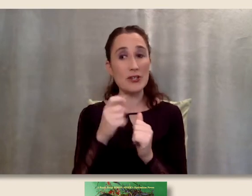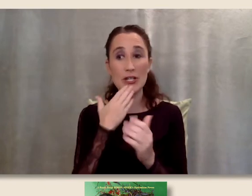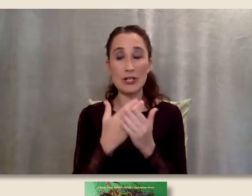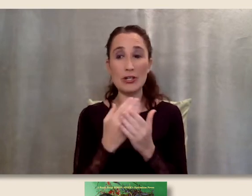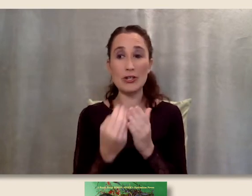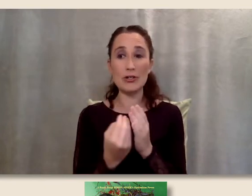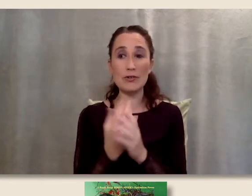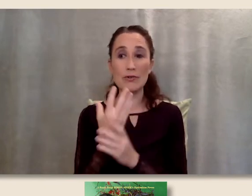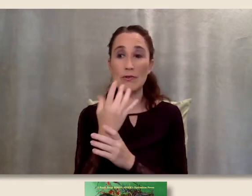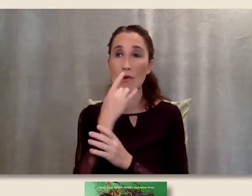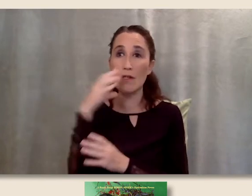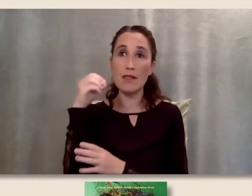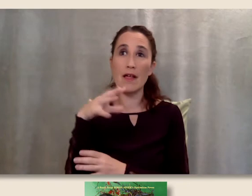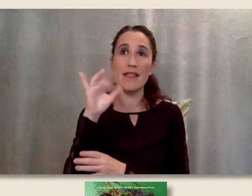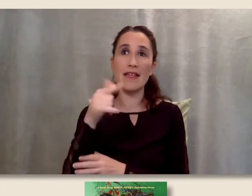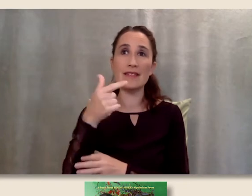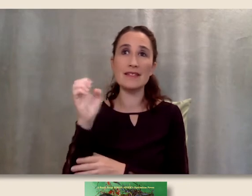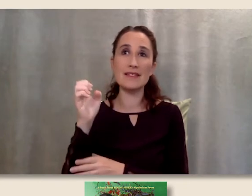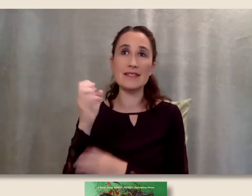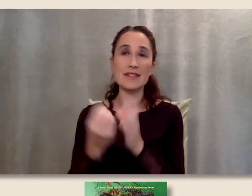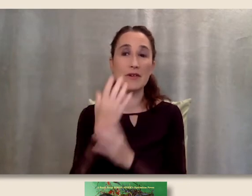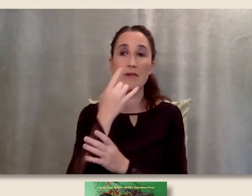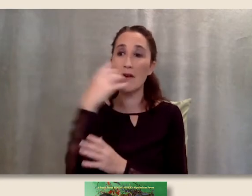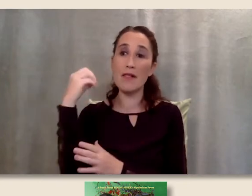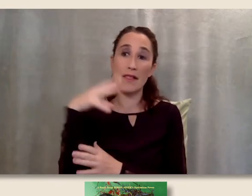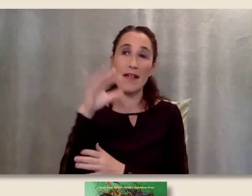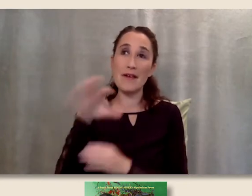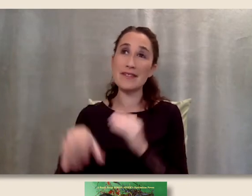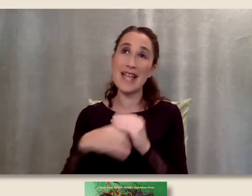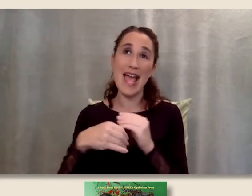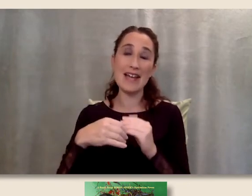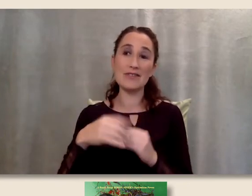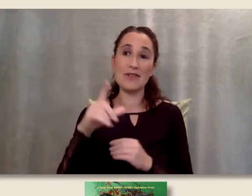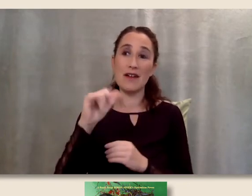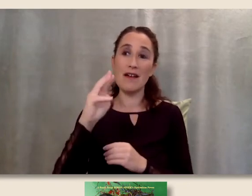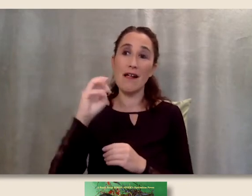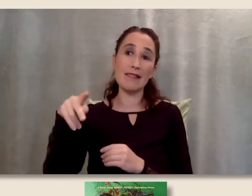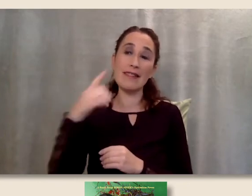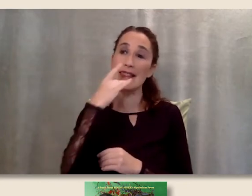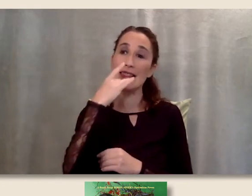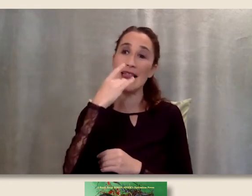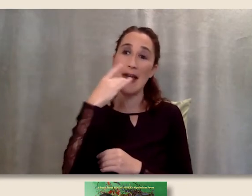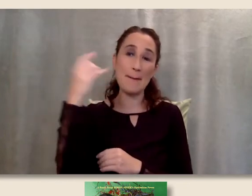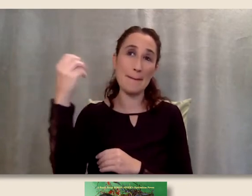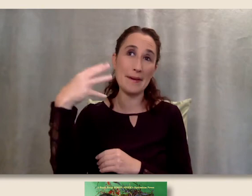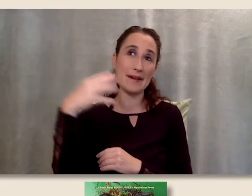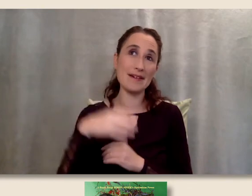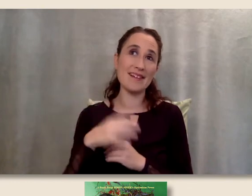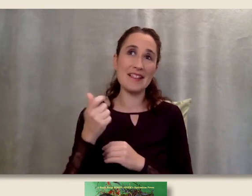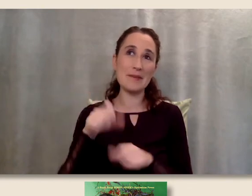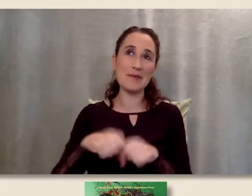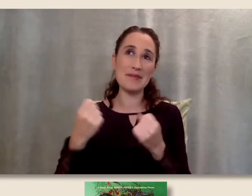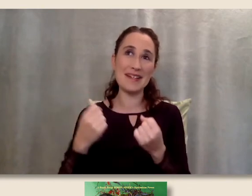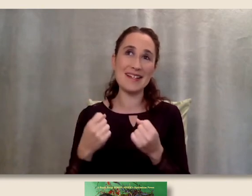I'm actually using is a GE grow light. This was like an extra lamp that I had that was given to me. It actually is a little bit broken, which